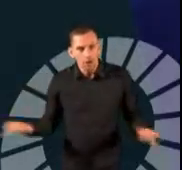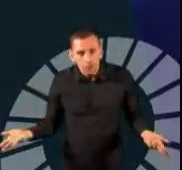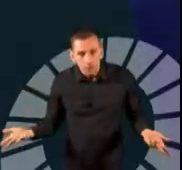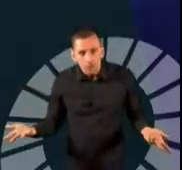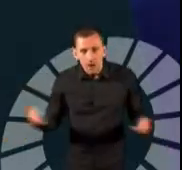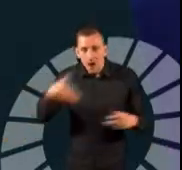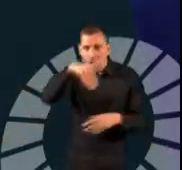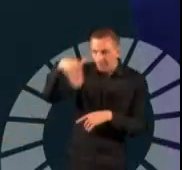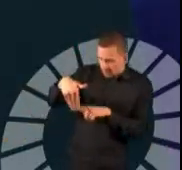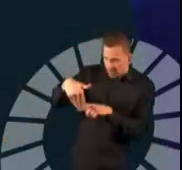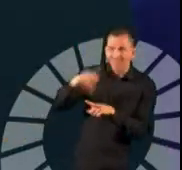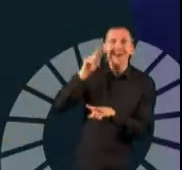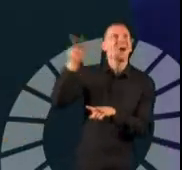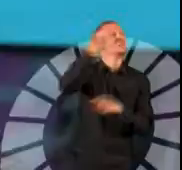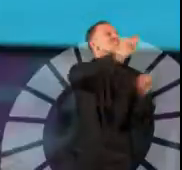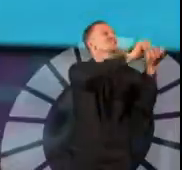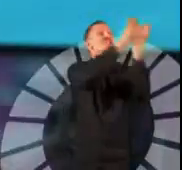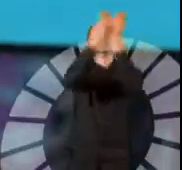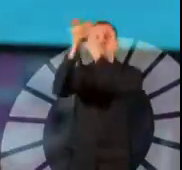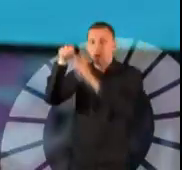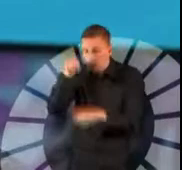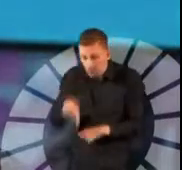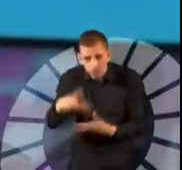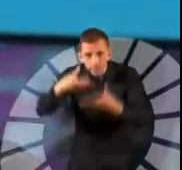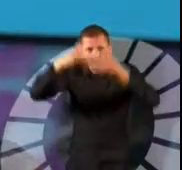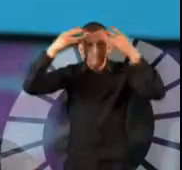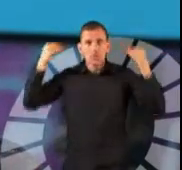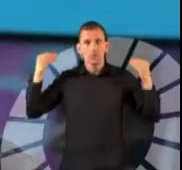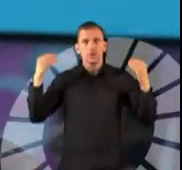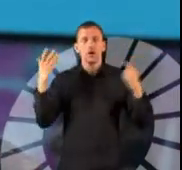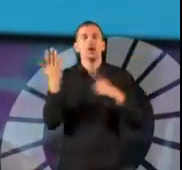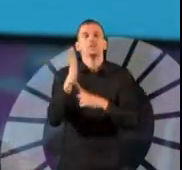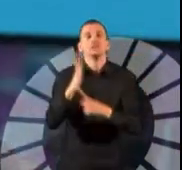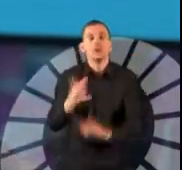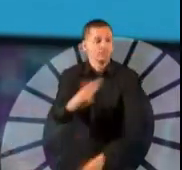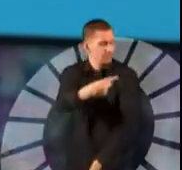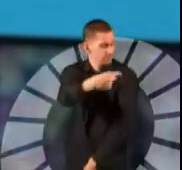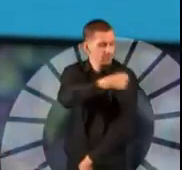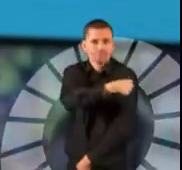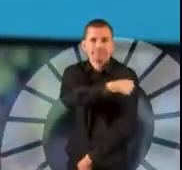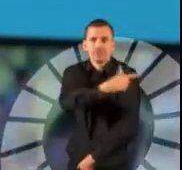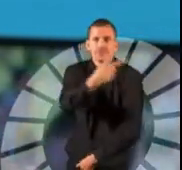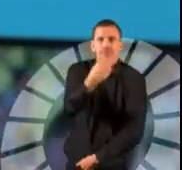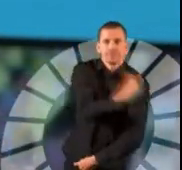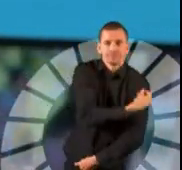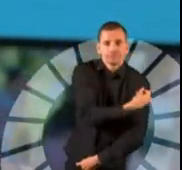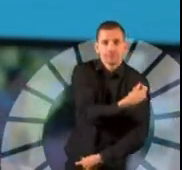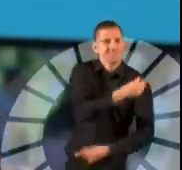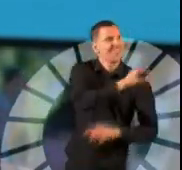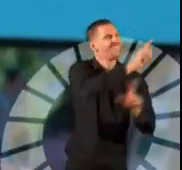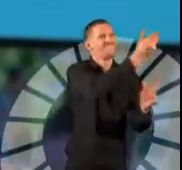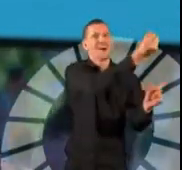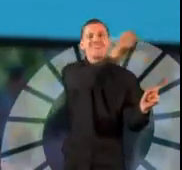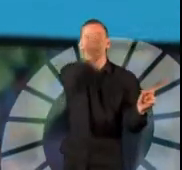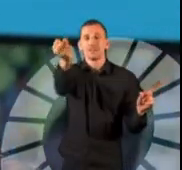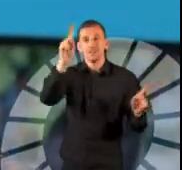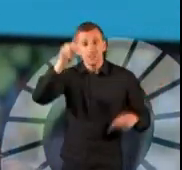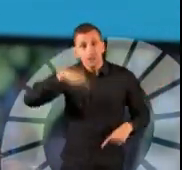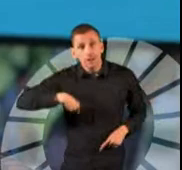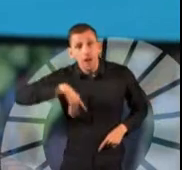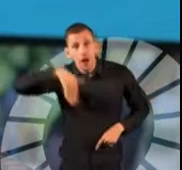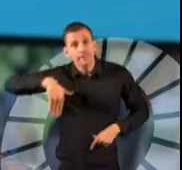Not vaccinated. I am not, and I can tell you, young women in Africa do not have access to vaccines and cannot